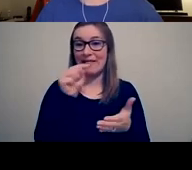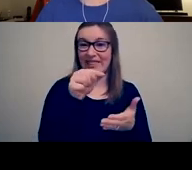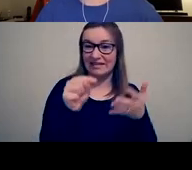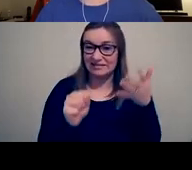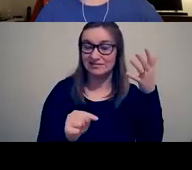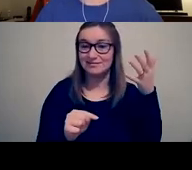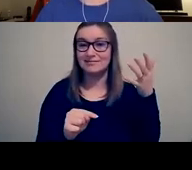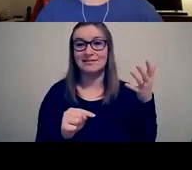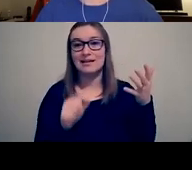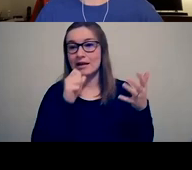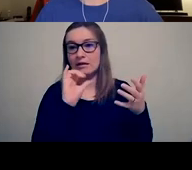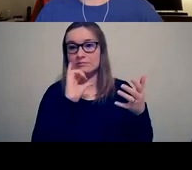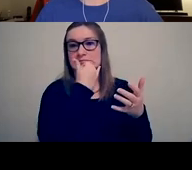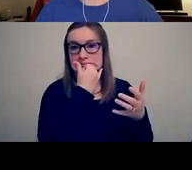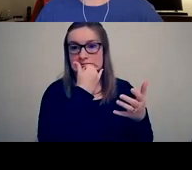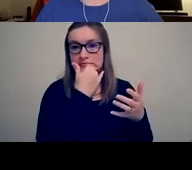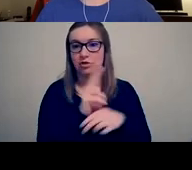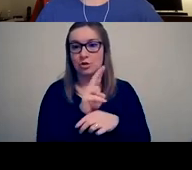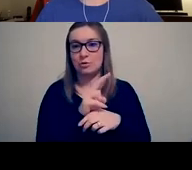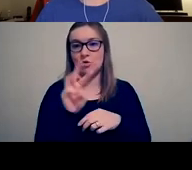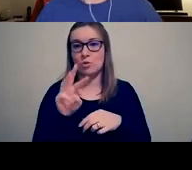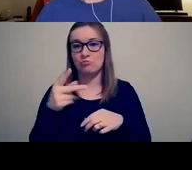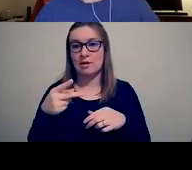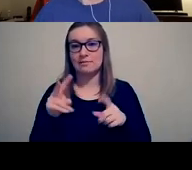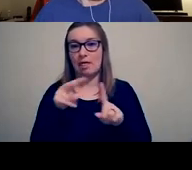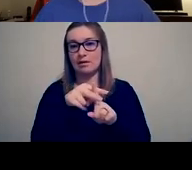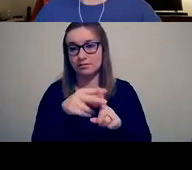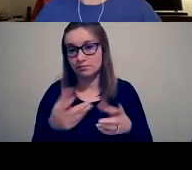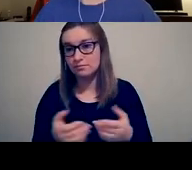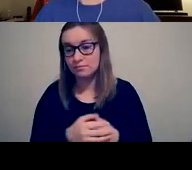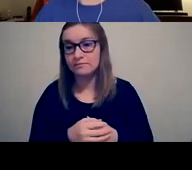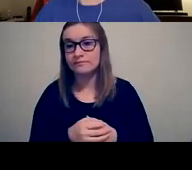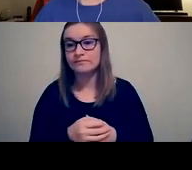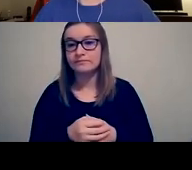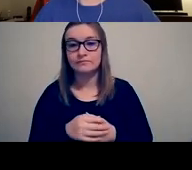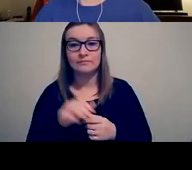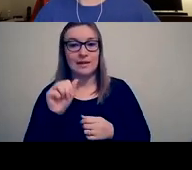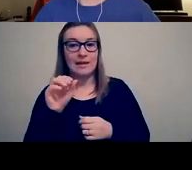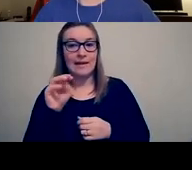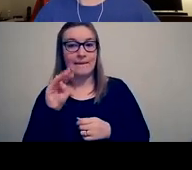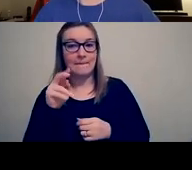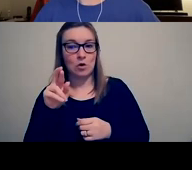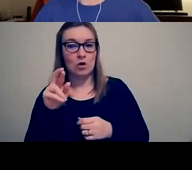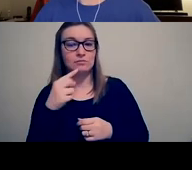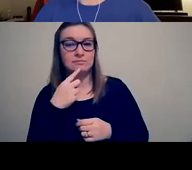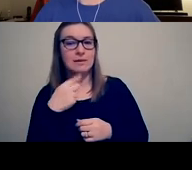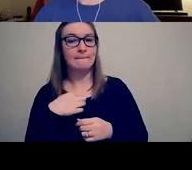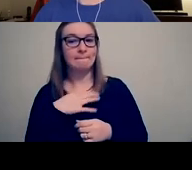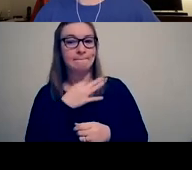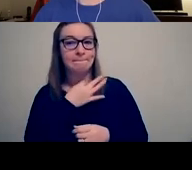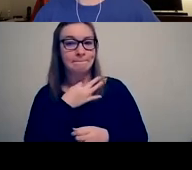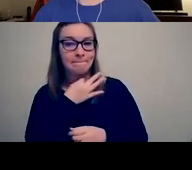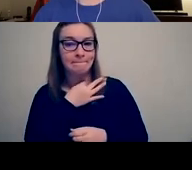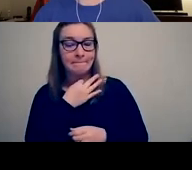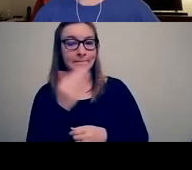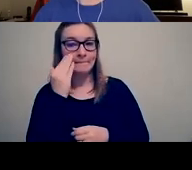misusing his WordPress plugin. But yeah. I'd be curious to know. So this is something we've been doing when